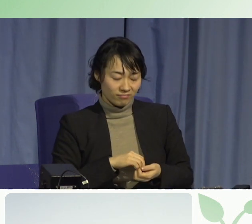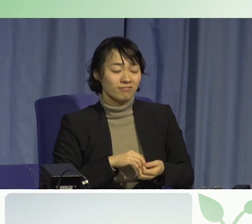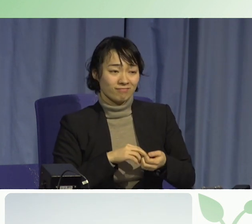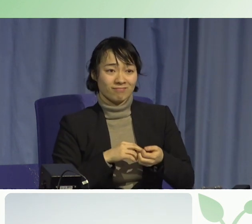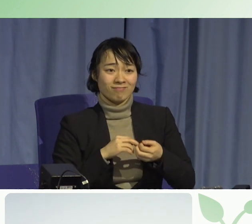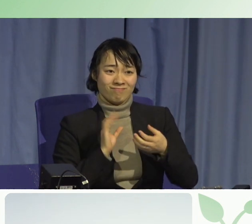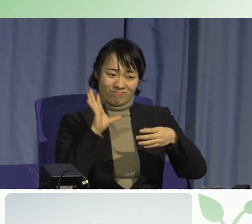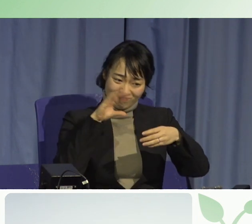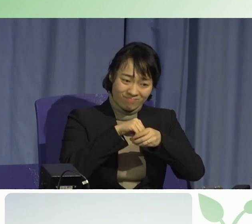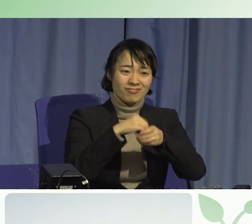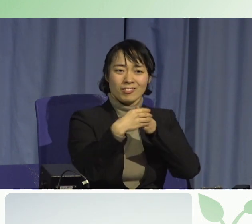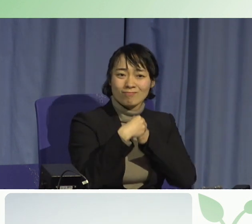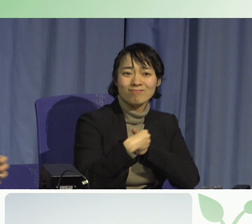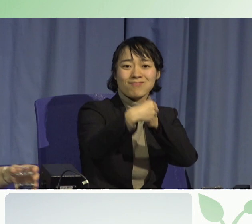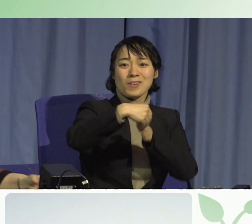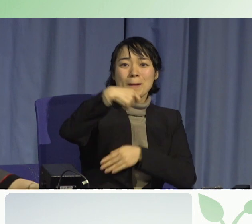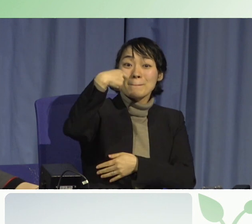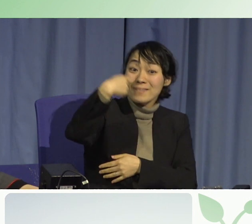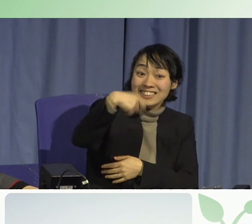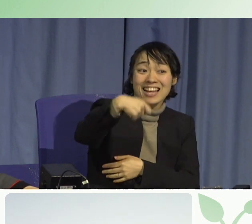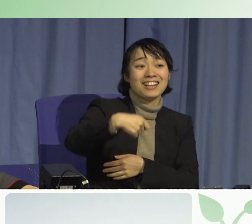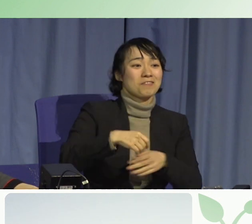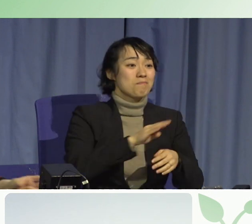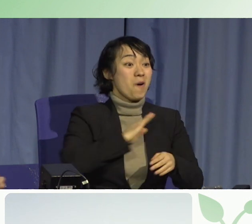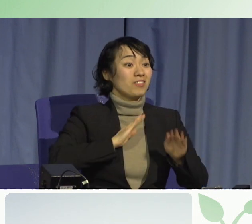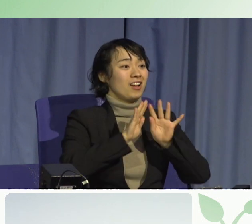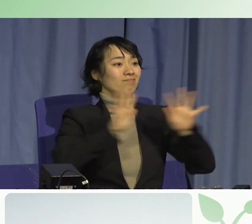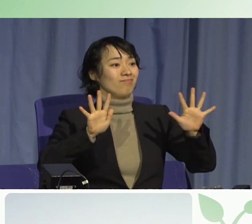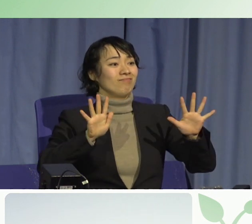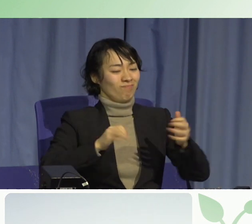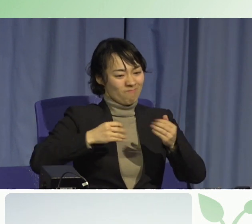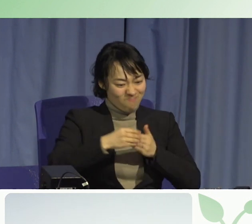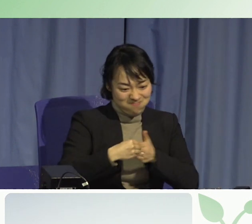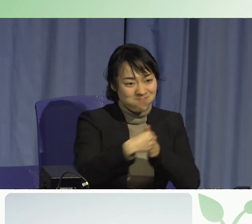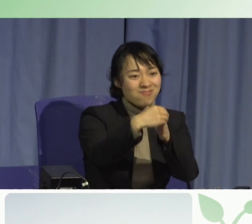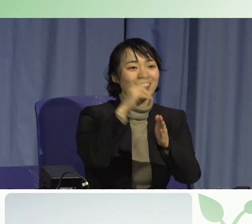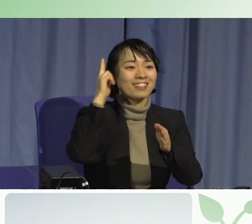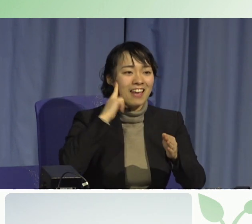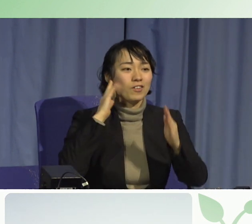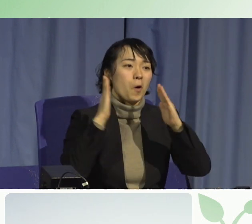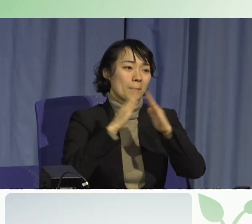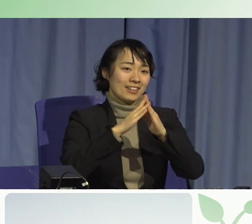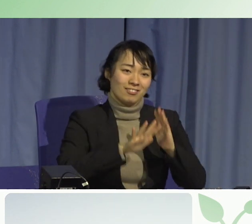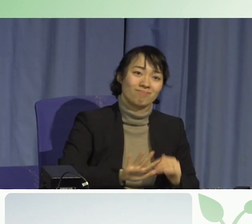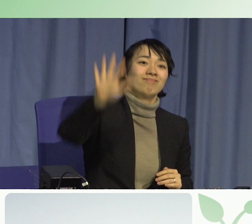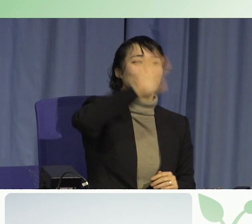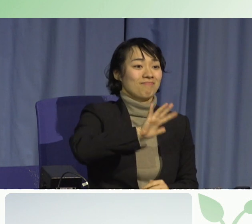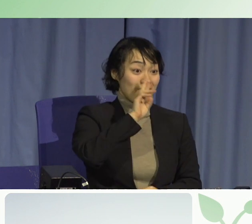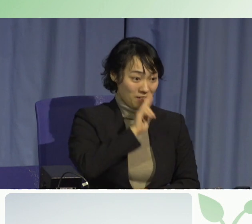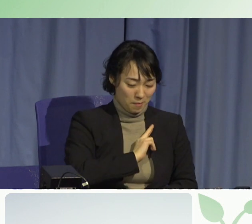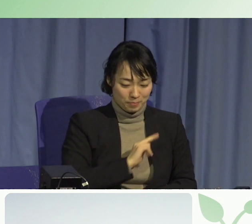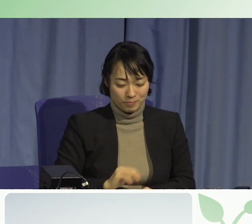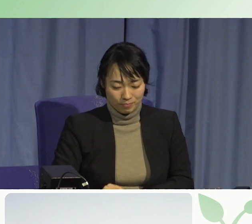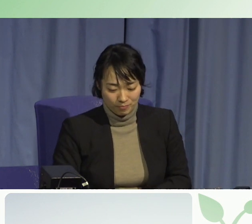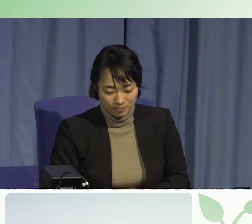Deaf Association in Vietnam and now become the leaders of these associations and working actively as the president